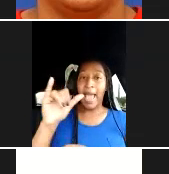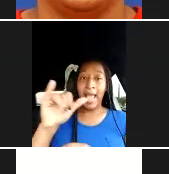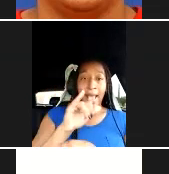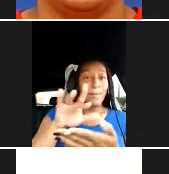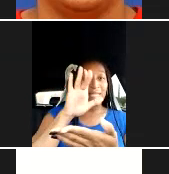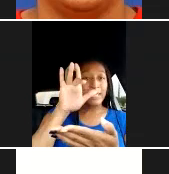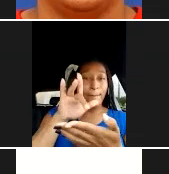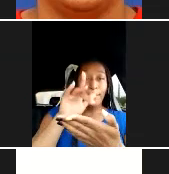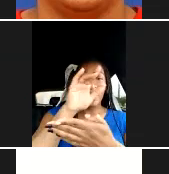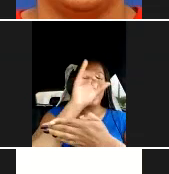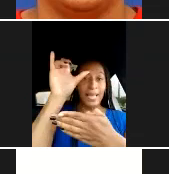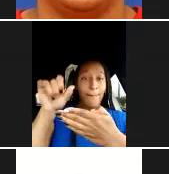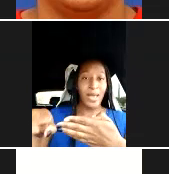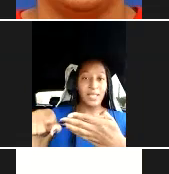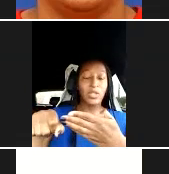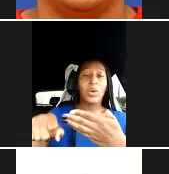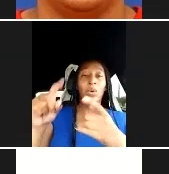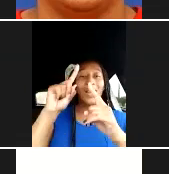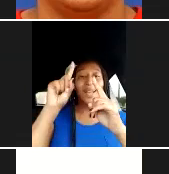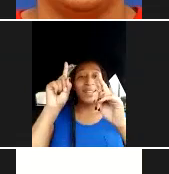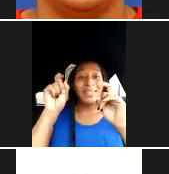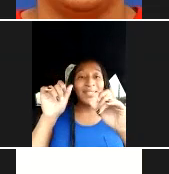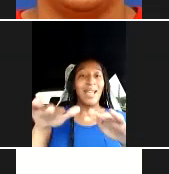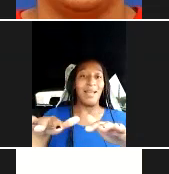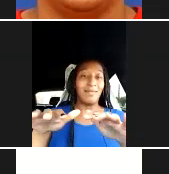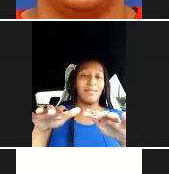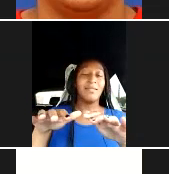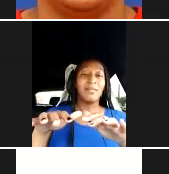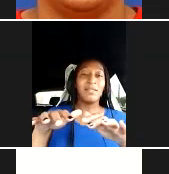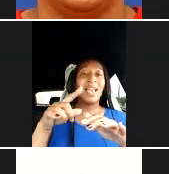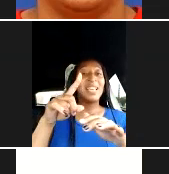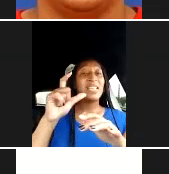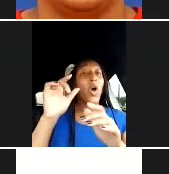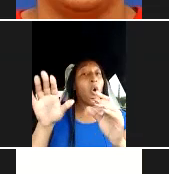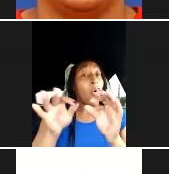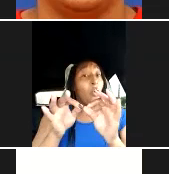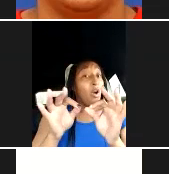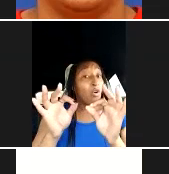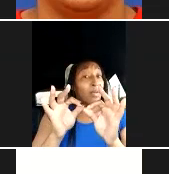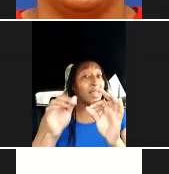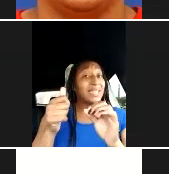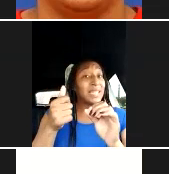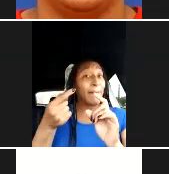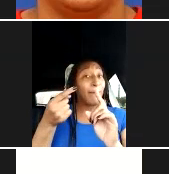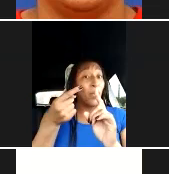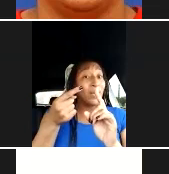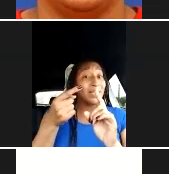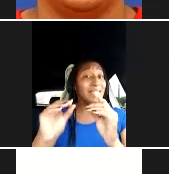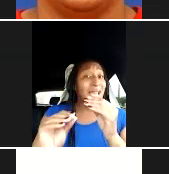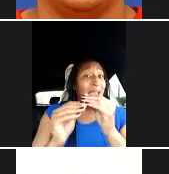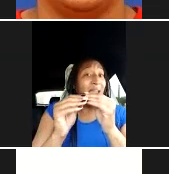the final exam. So um, when you turn this final exam